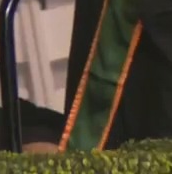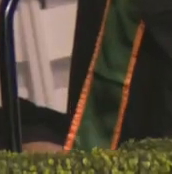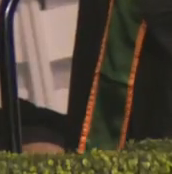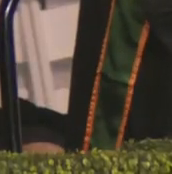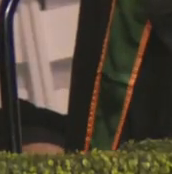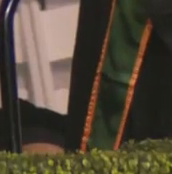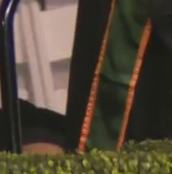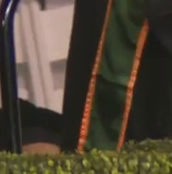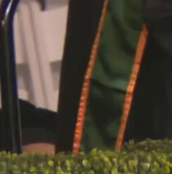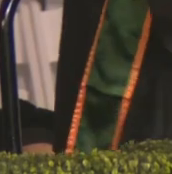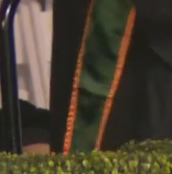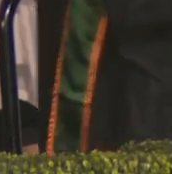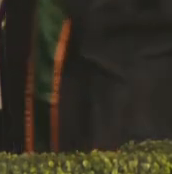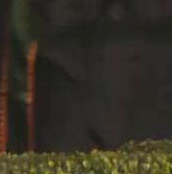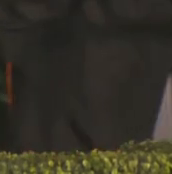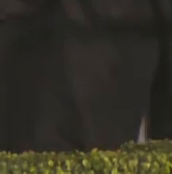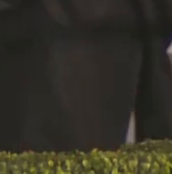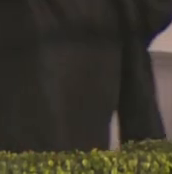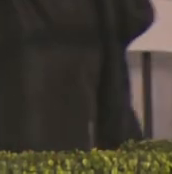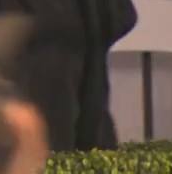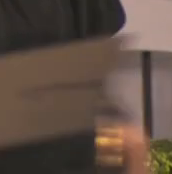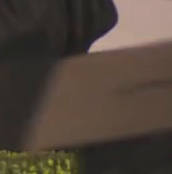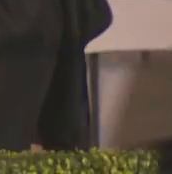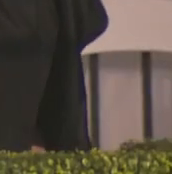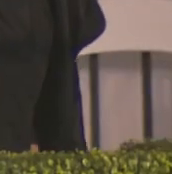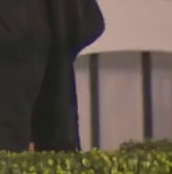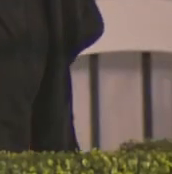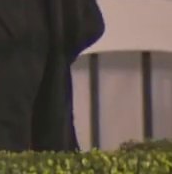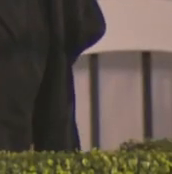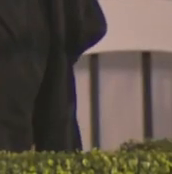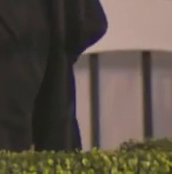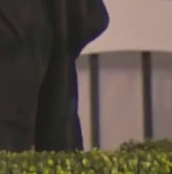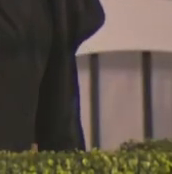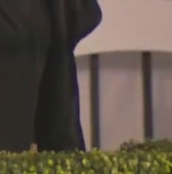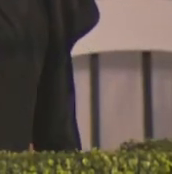Matea Galeana. Haran Jang.